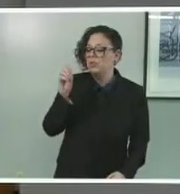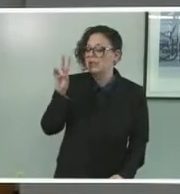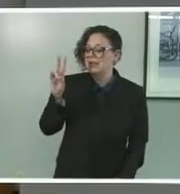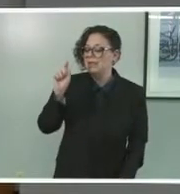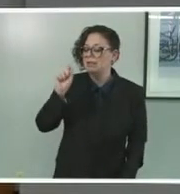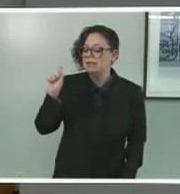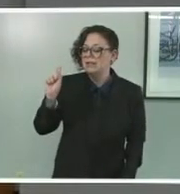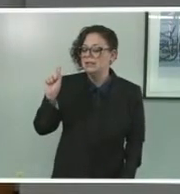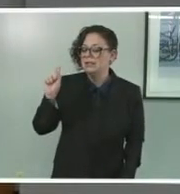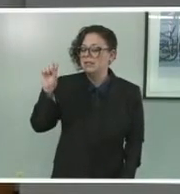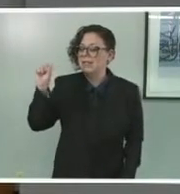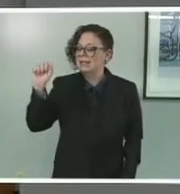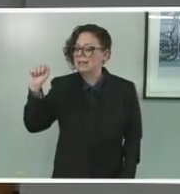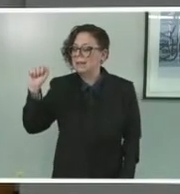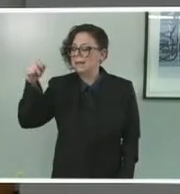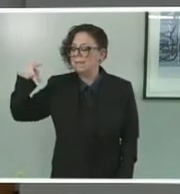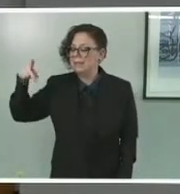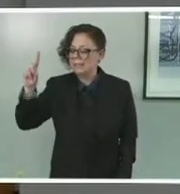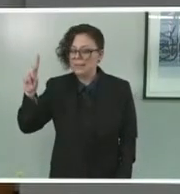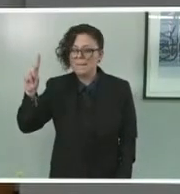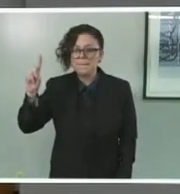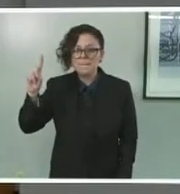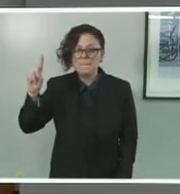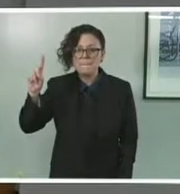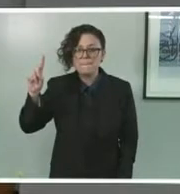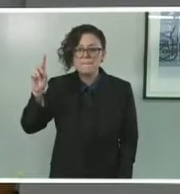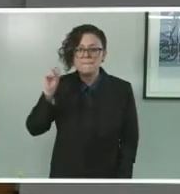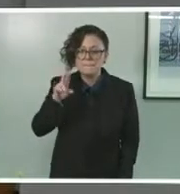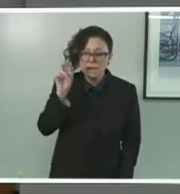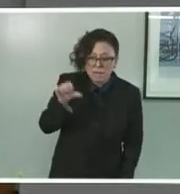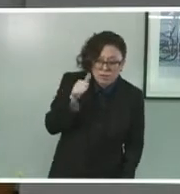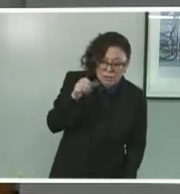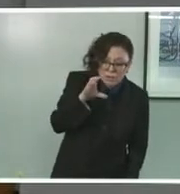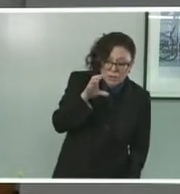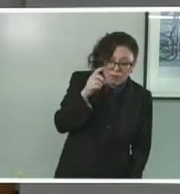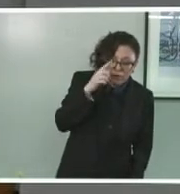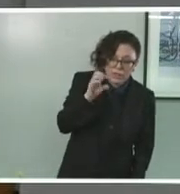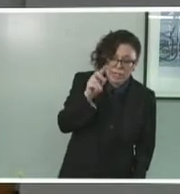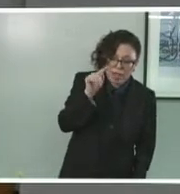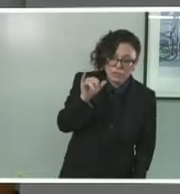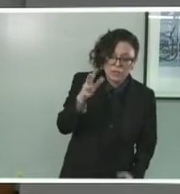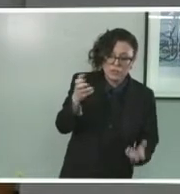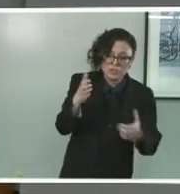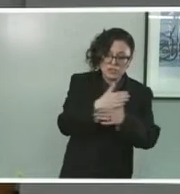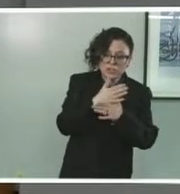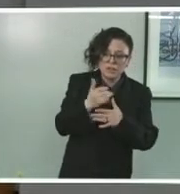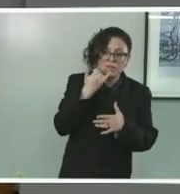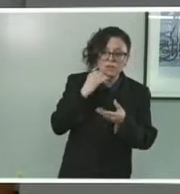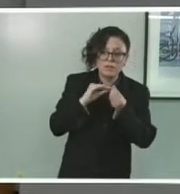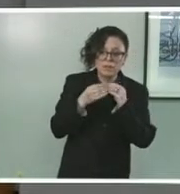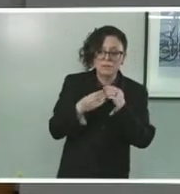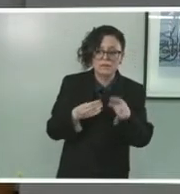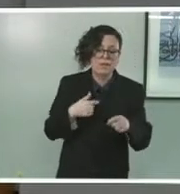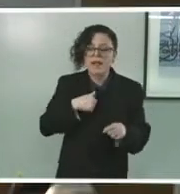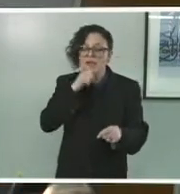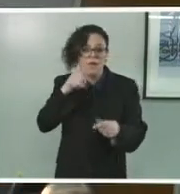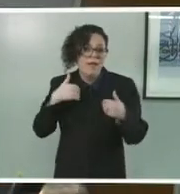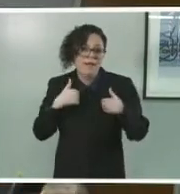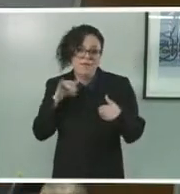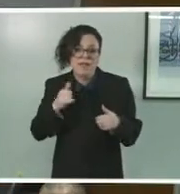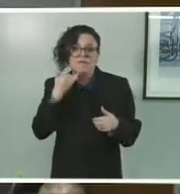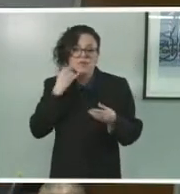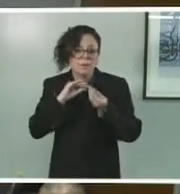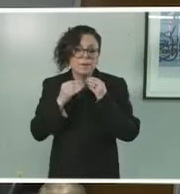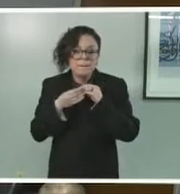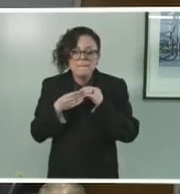207-SAPD, 207-SAPD. I don't know if there's one you want to share from the county side. I don't have that number with me. Okay. I